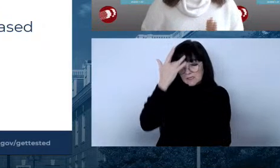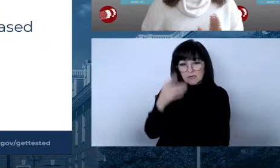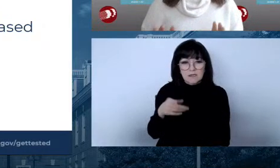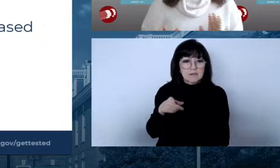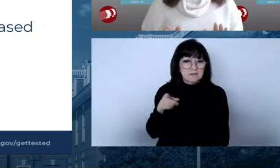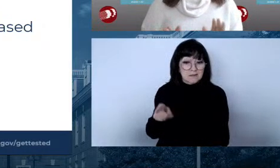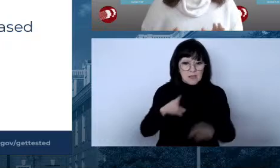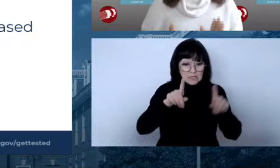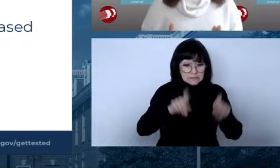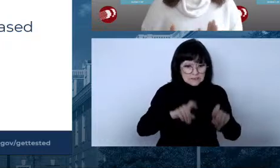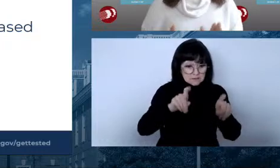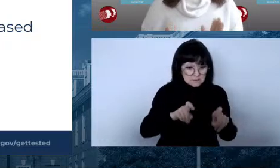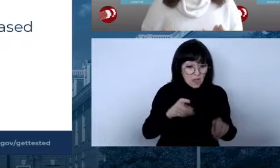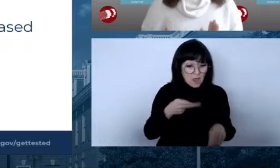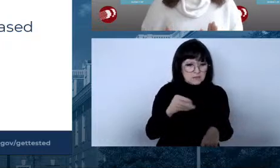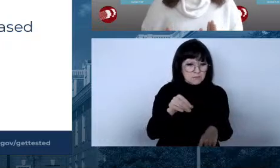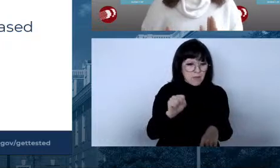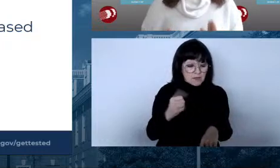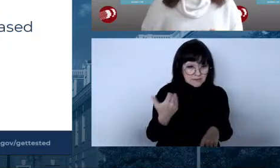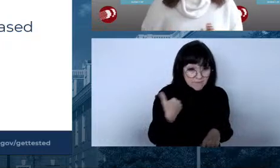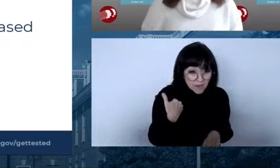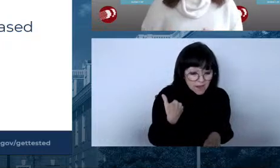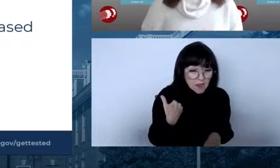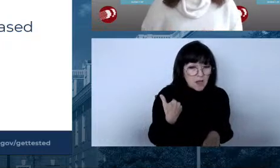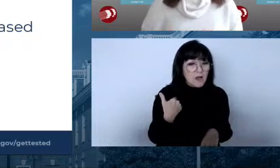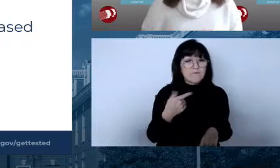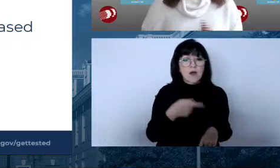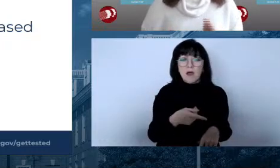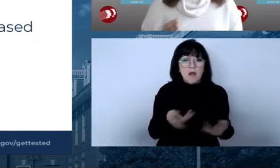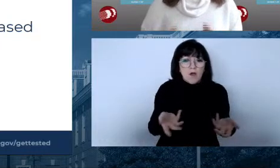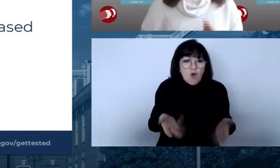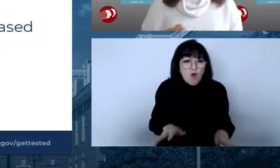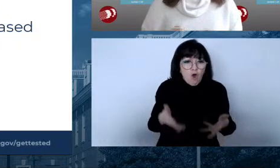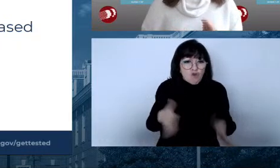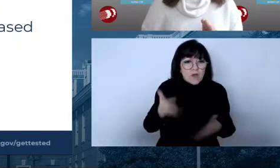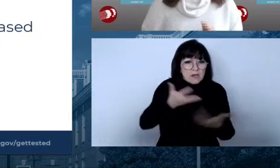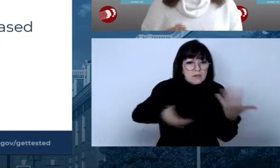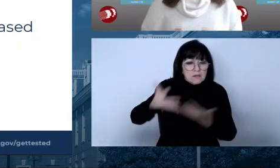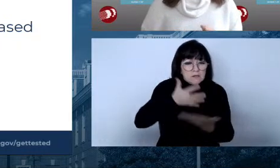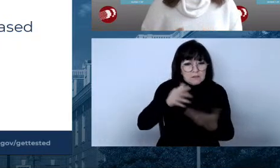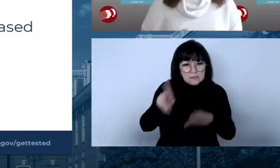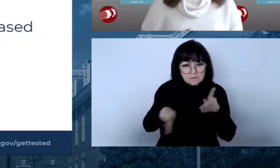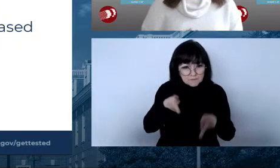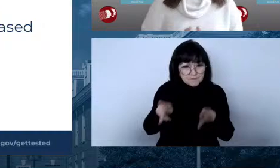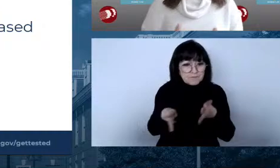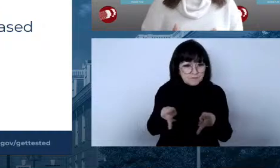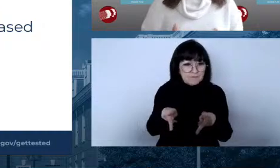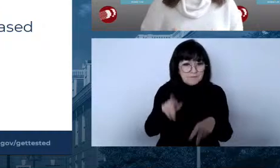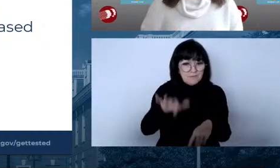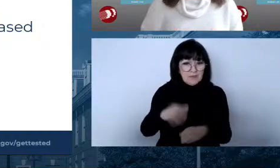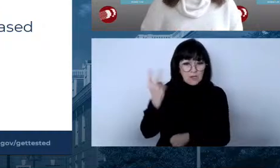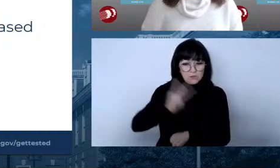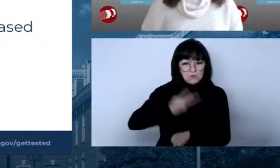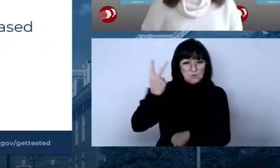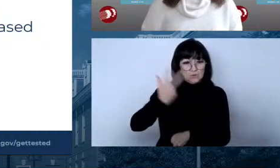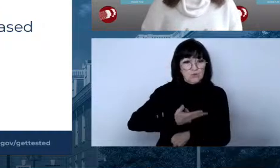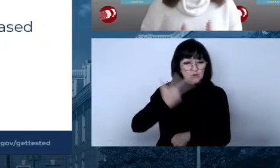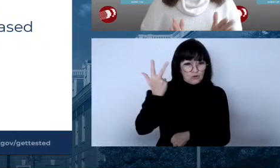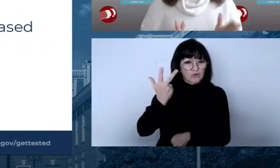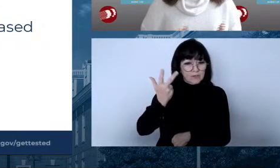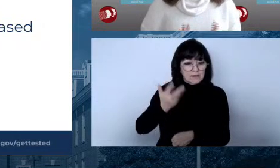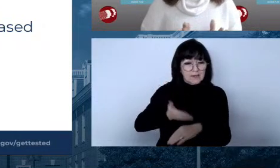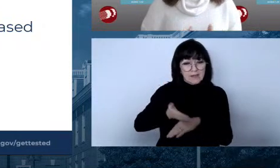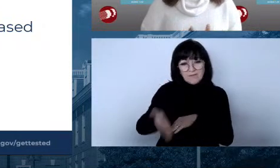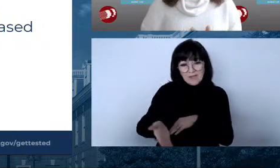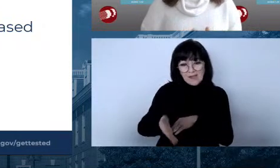And then they continue to really be at their most contagious in that 2 to 3 days after the positive test.